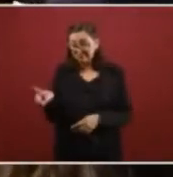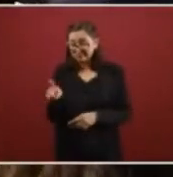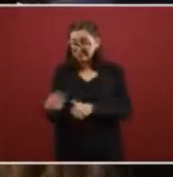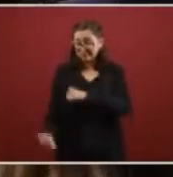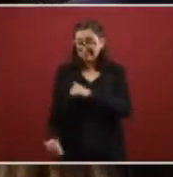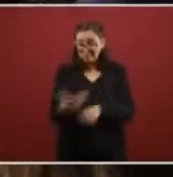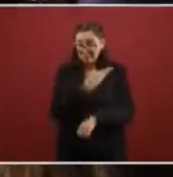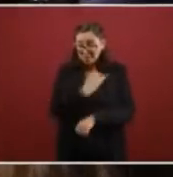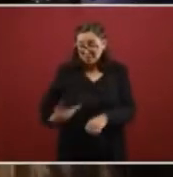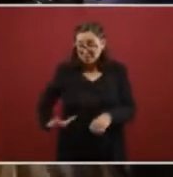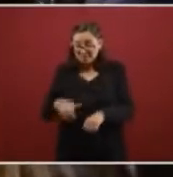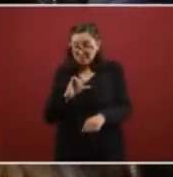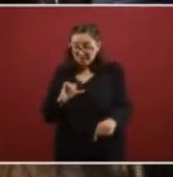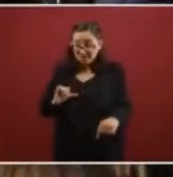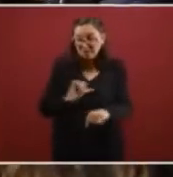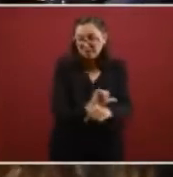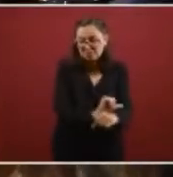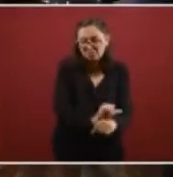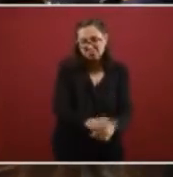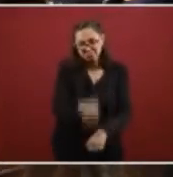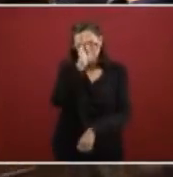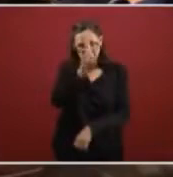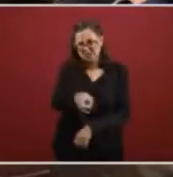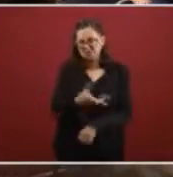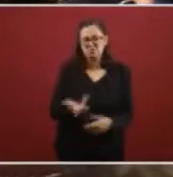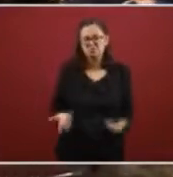They wouldn't even let you get close to the president.